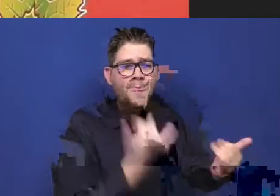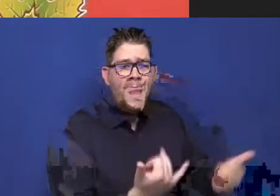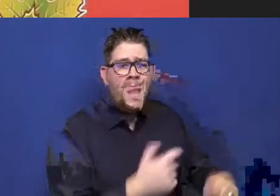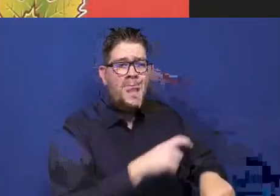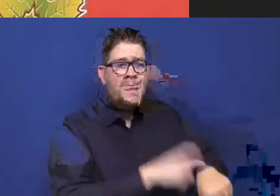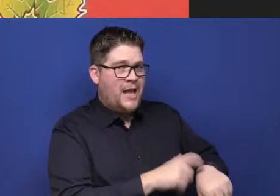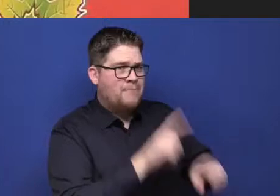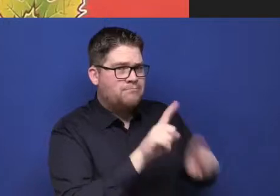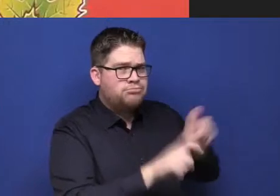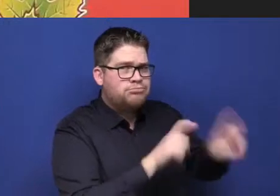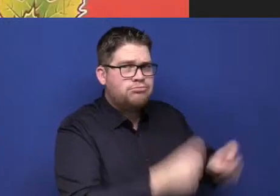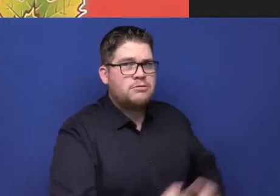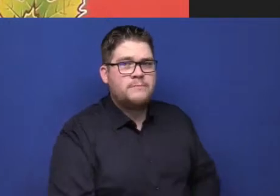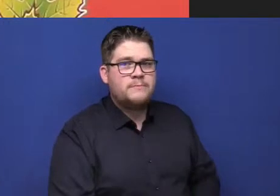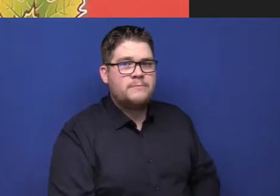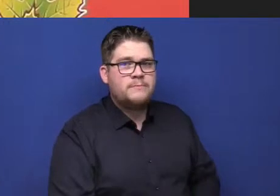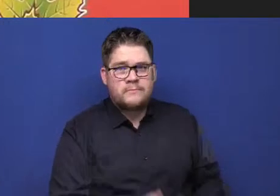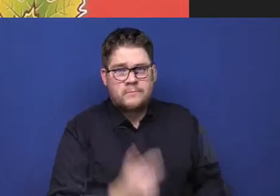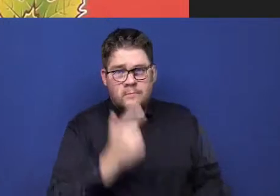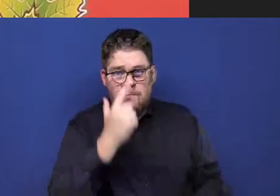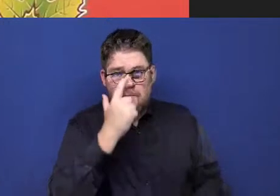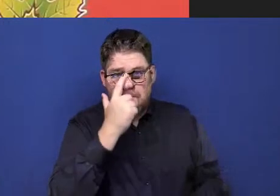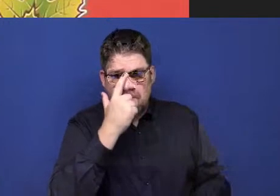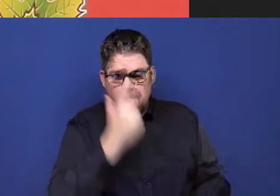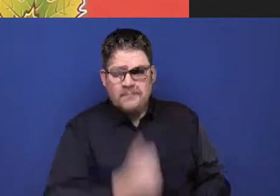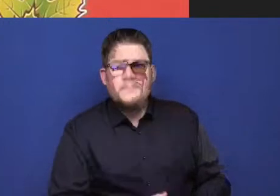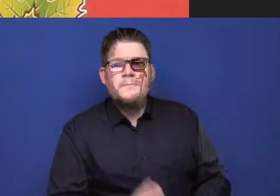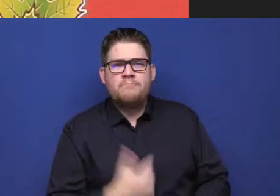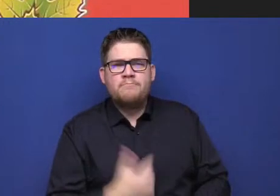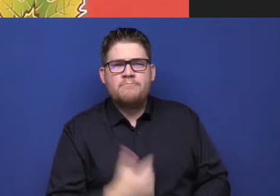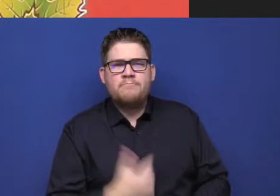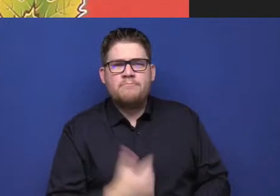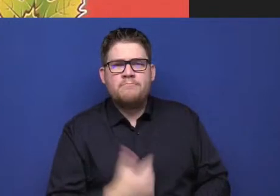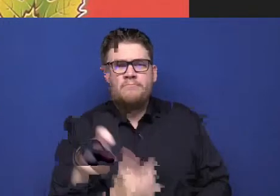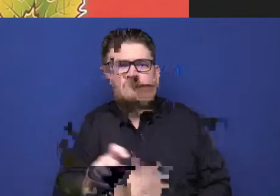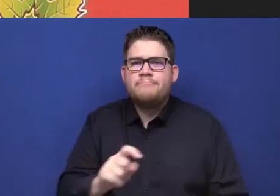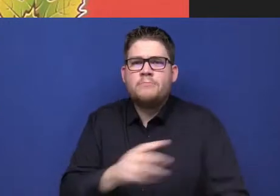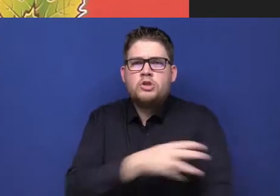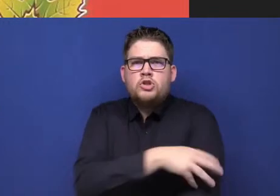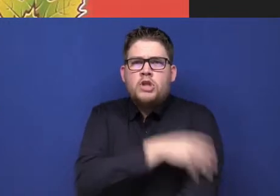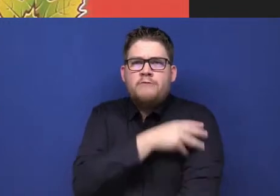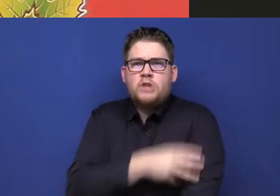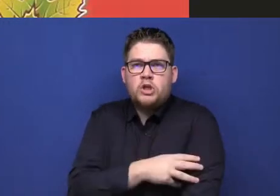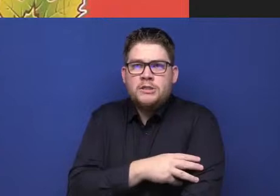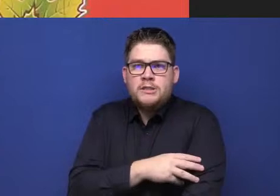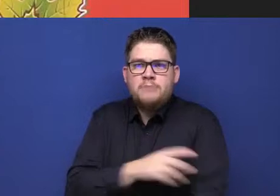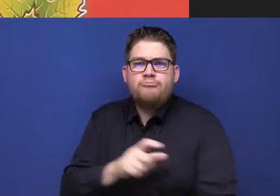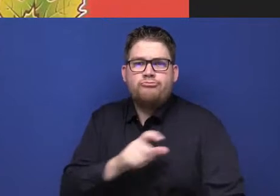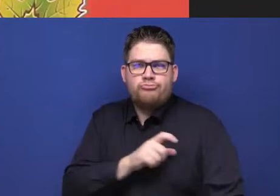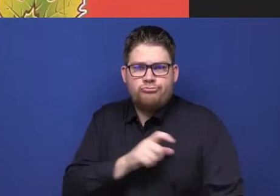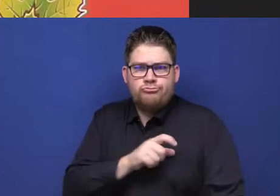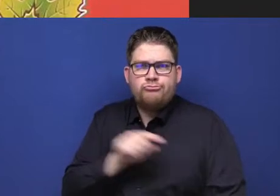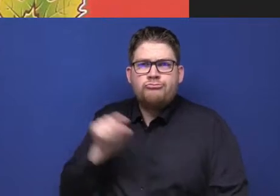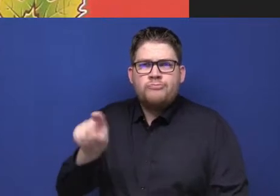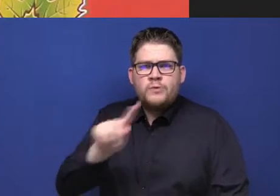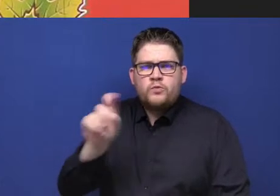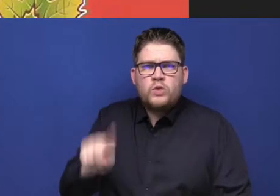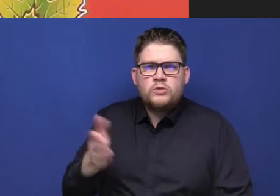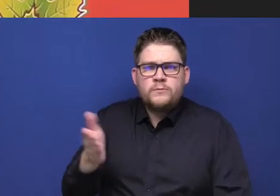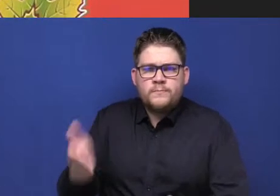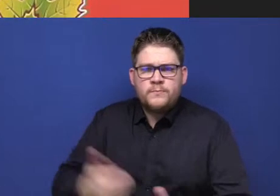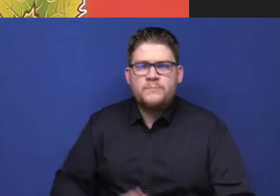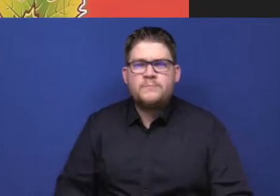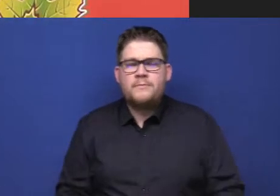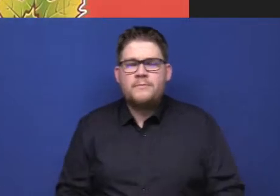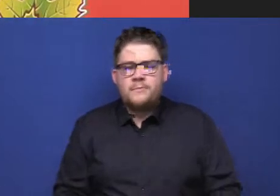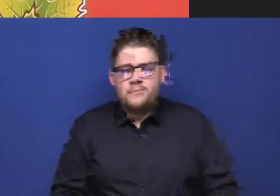there been any looting in the areas where people have been forced to evacuate? Because I've spoken with some people in areas that